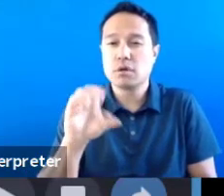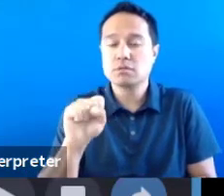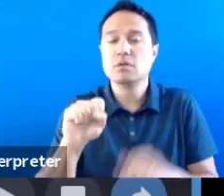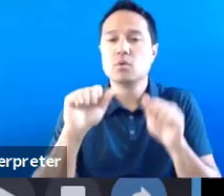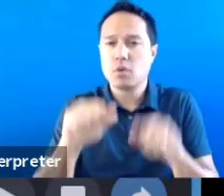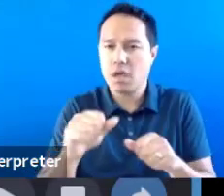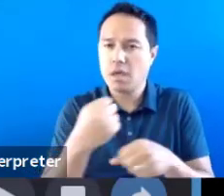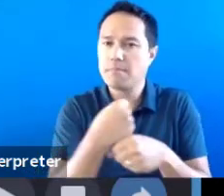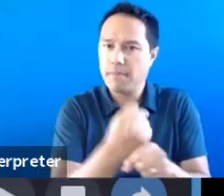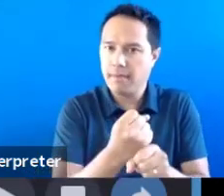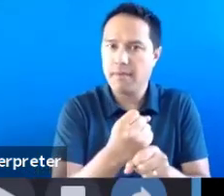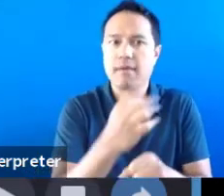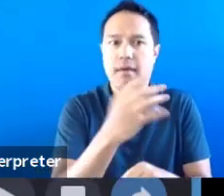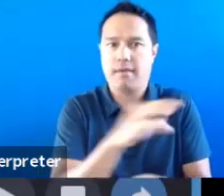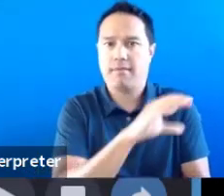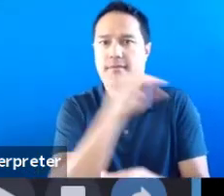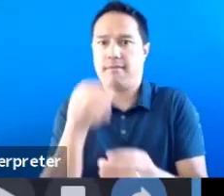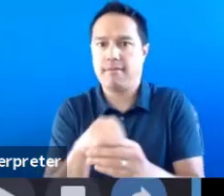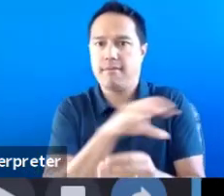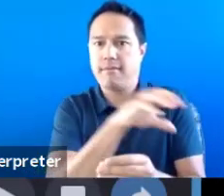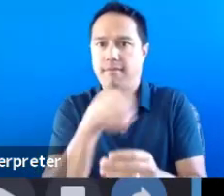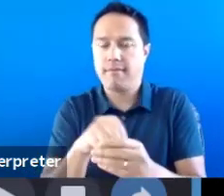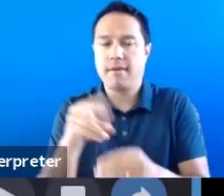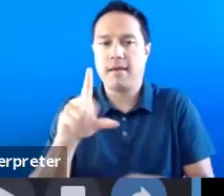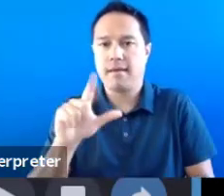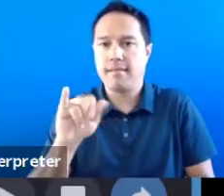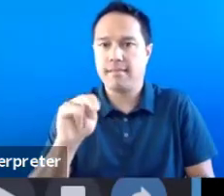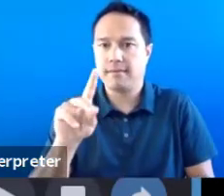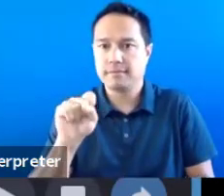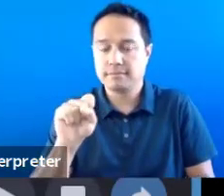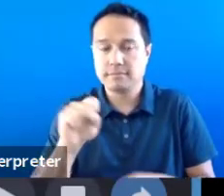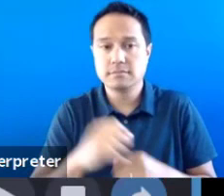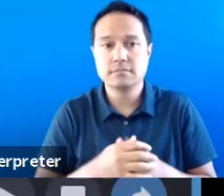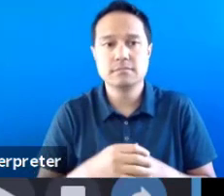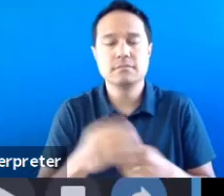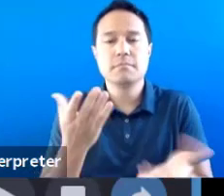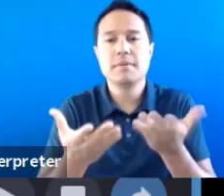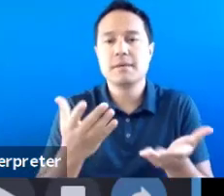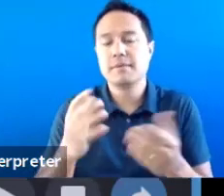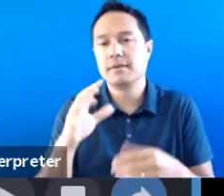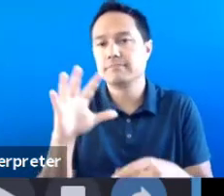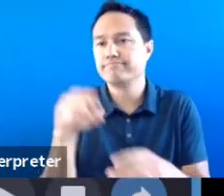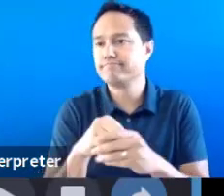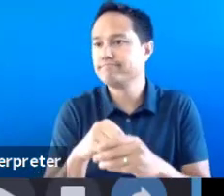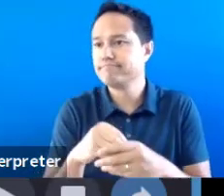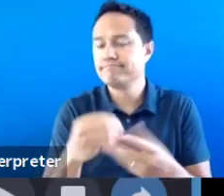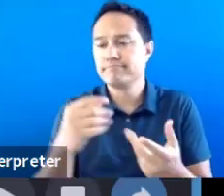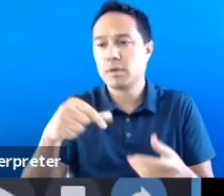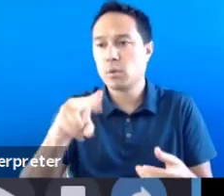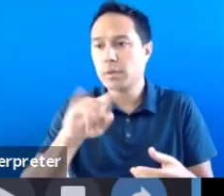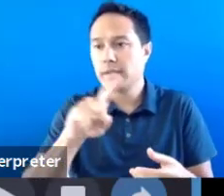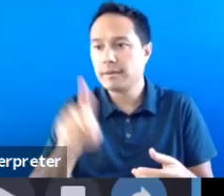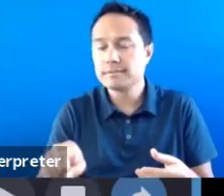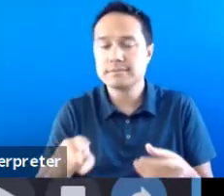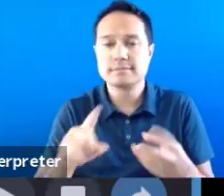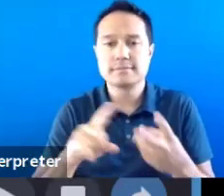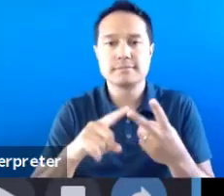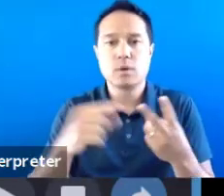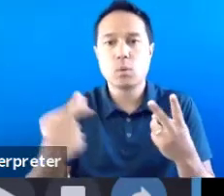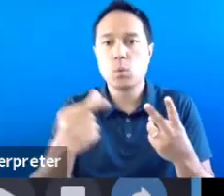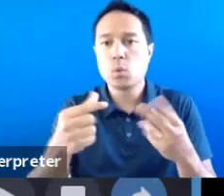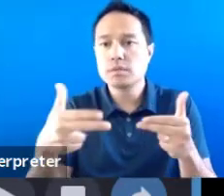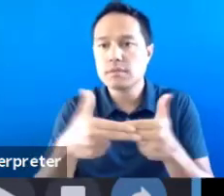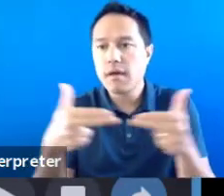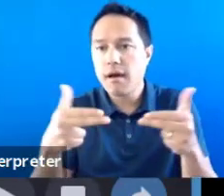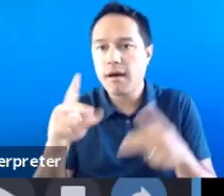different resources you want them to participate with. For example, maybe a quizzes activity, a Google slide deck, a Google